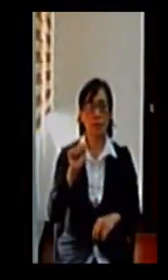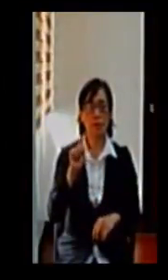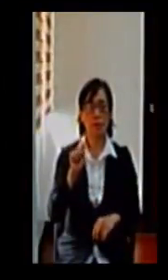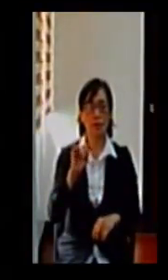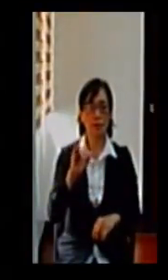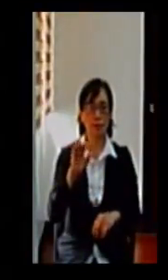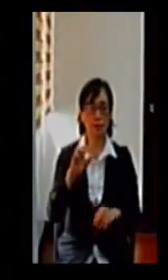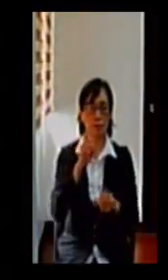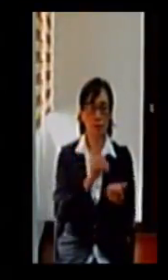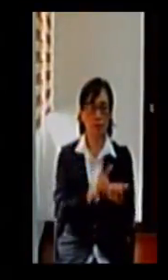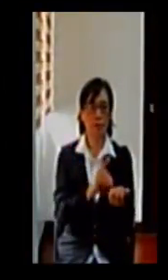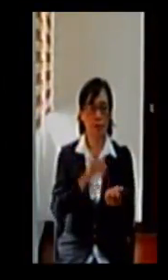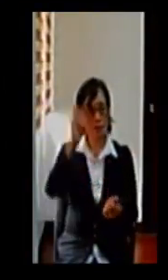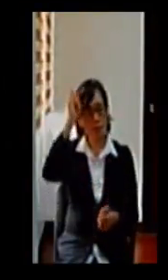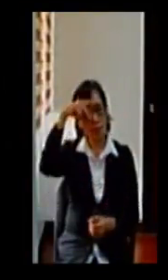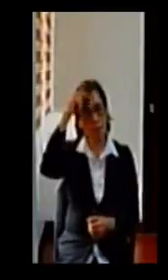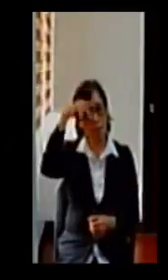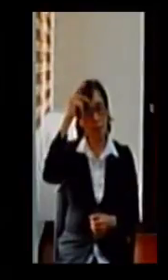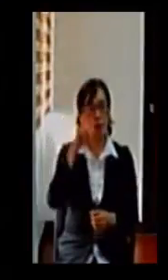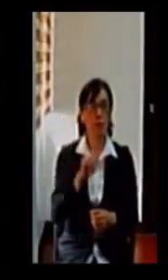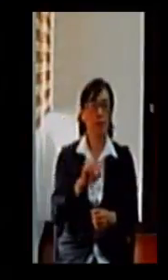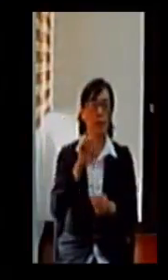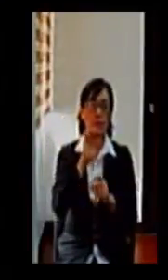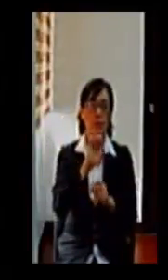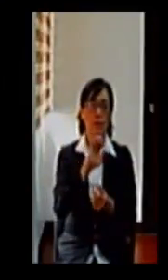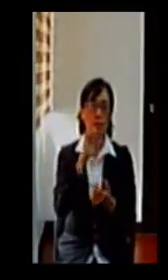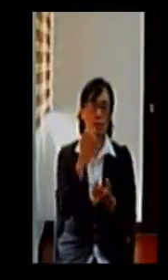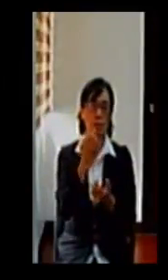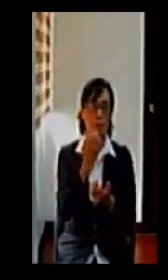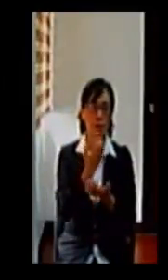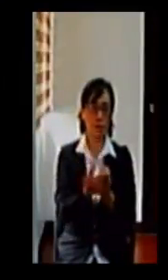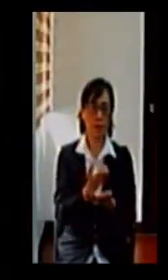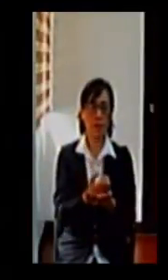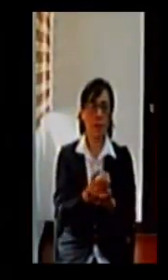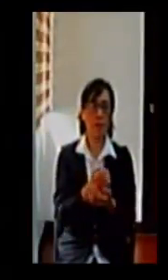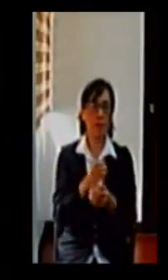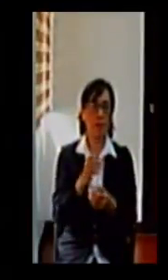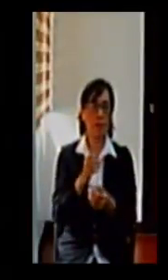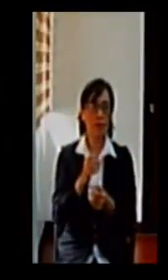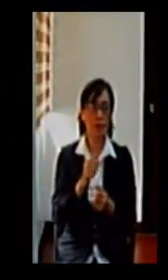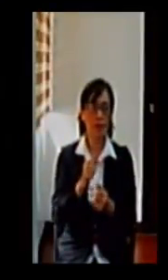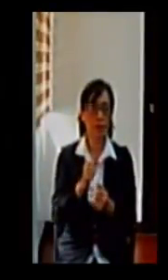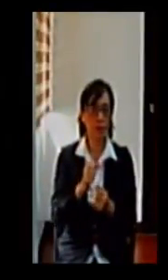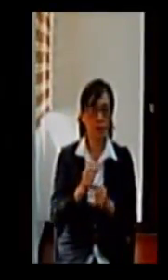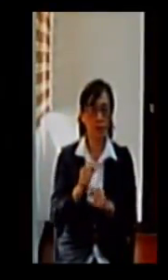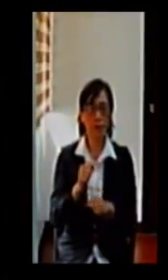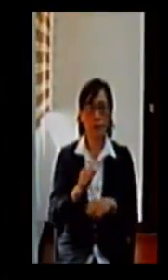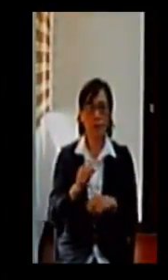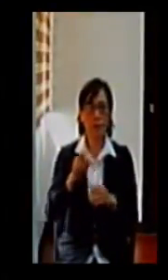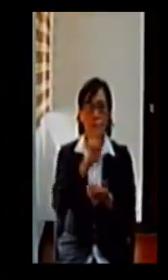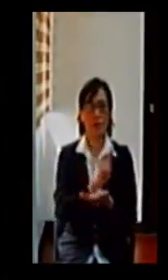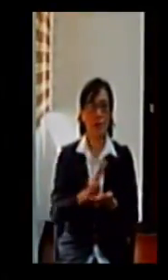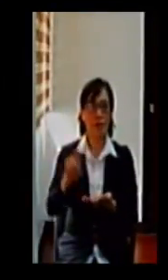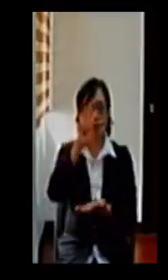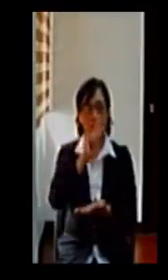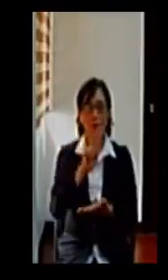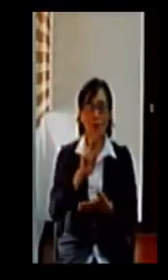Doctor of Philosophy in Ecology, Conservation and Management at Manchester Metropolitan University, United